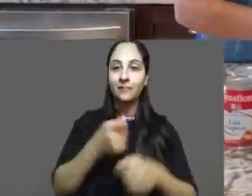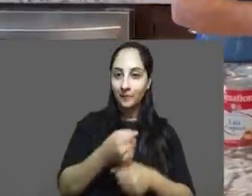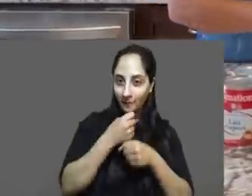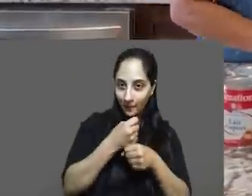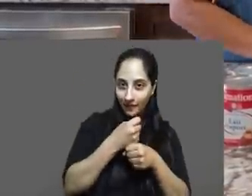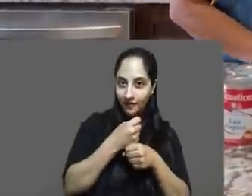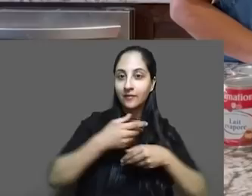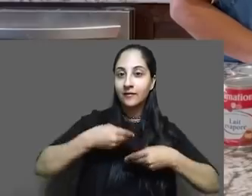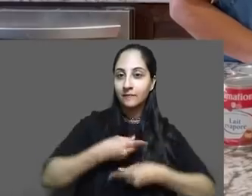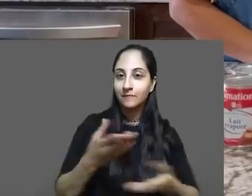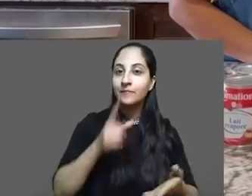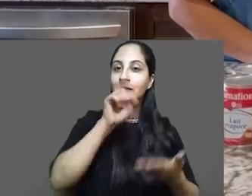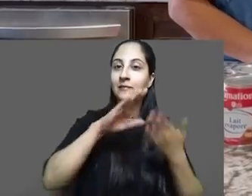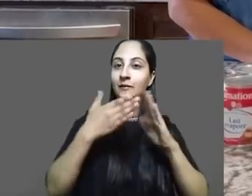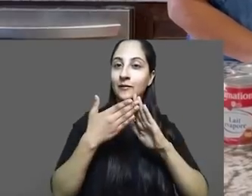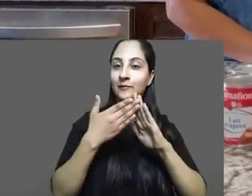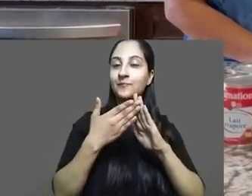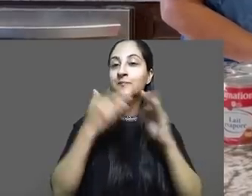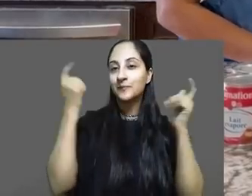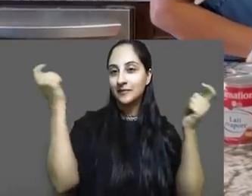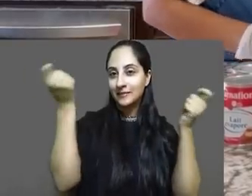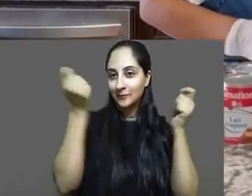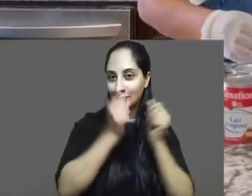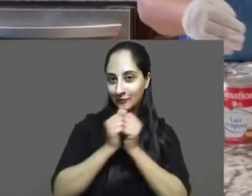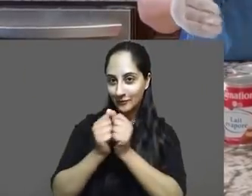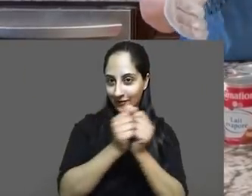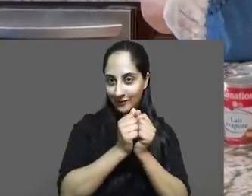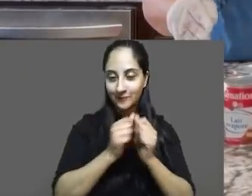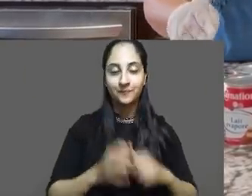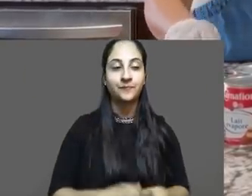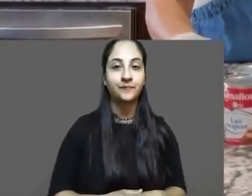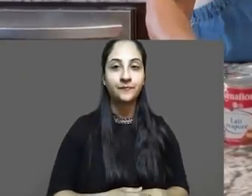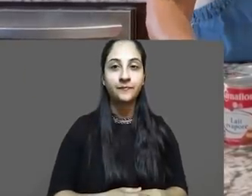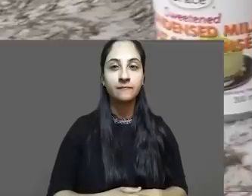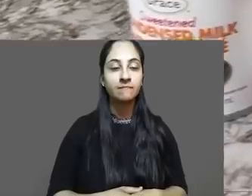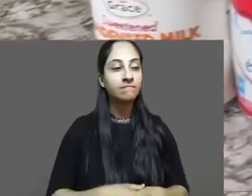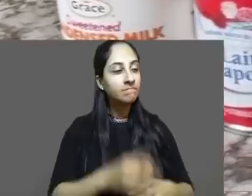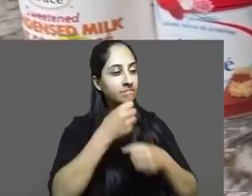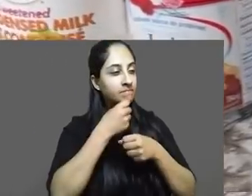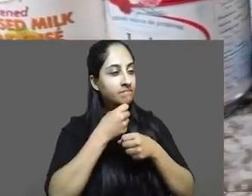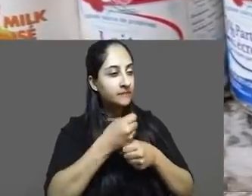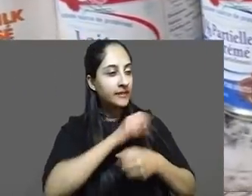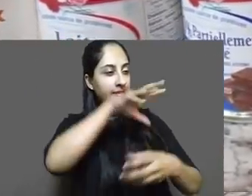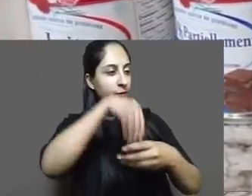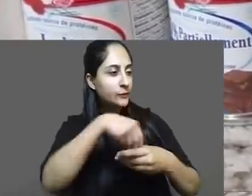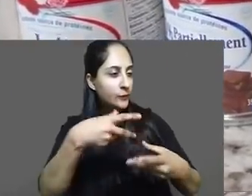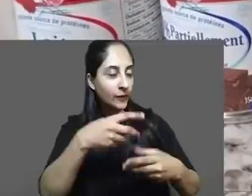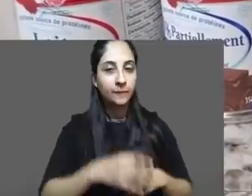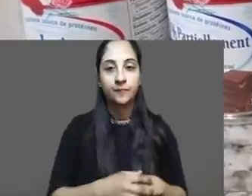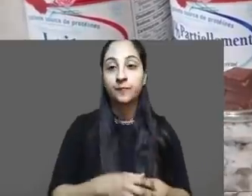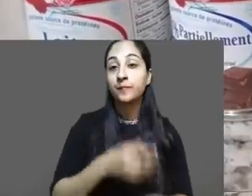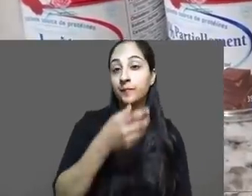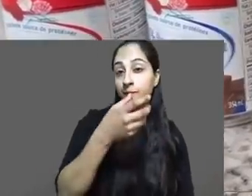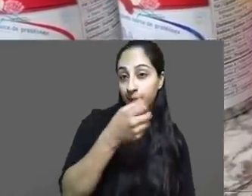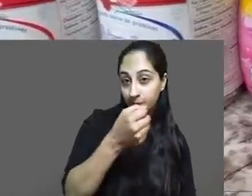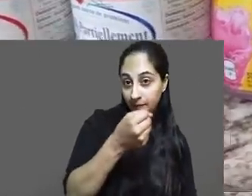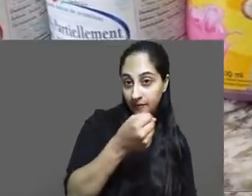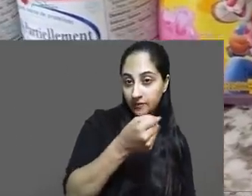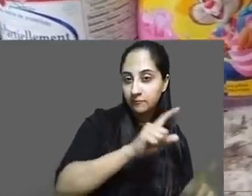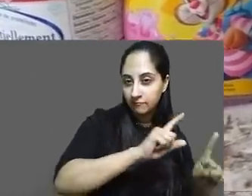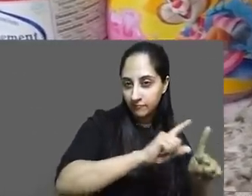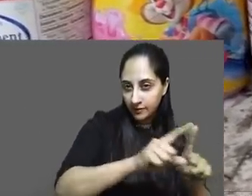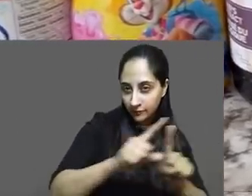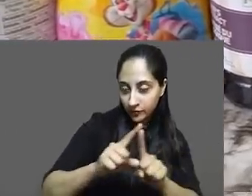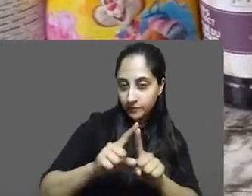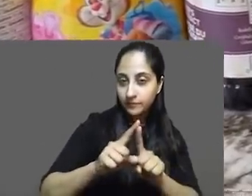Jamaat celebrations. Perfect. And what are the ingredients we have in here? We have condensed milk, we have carnation milk, and then we